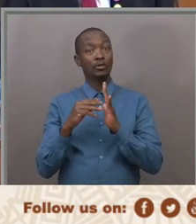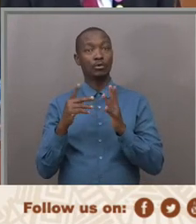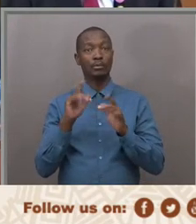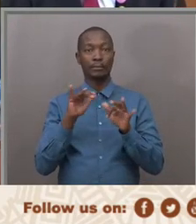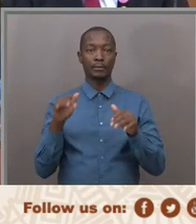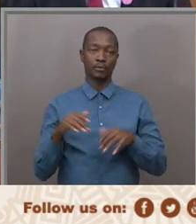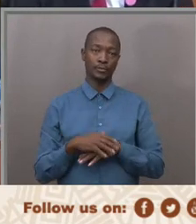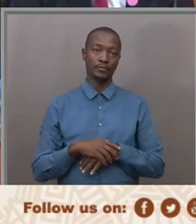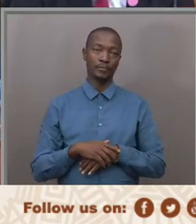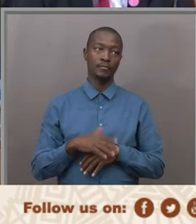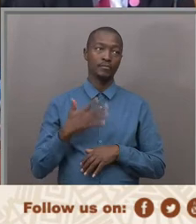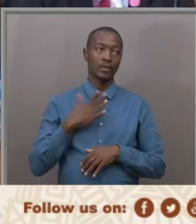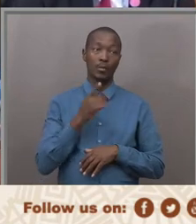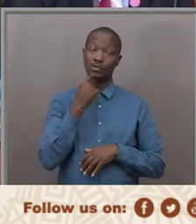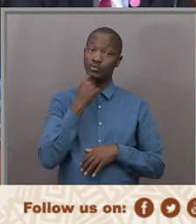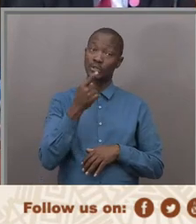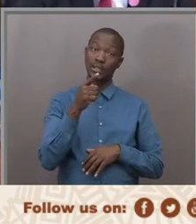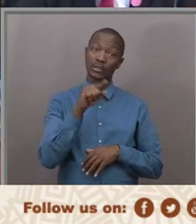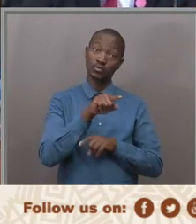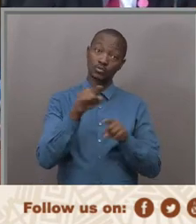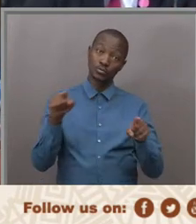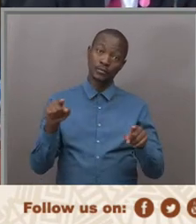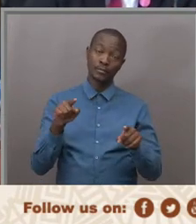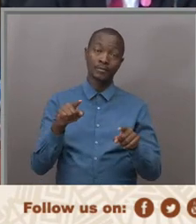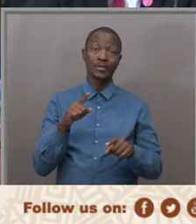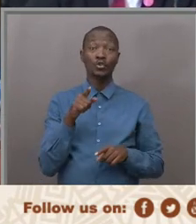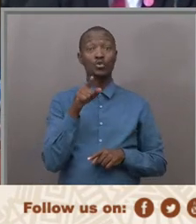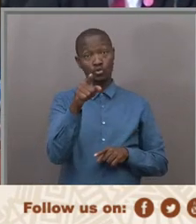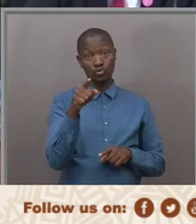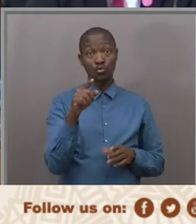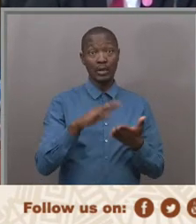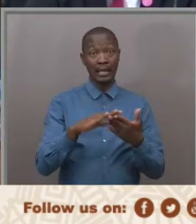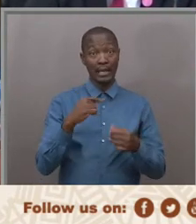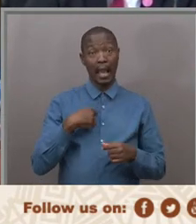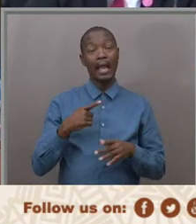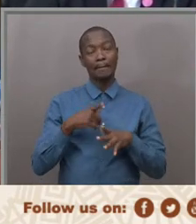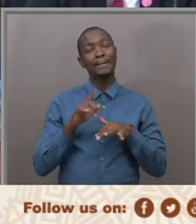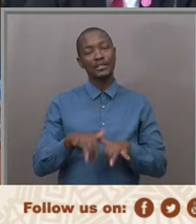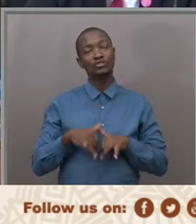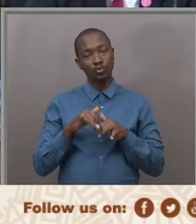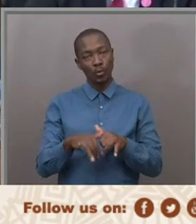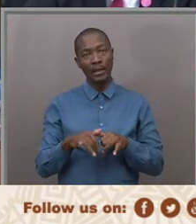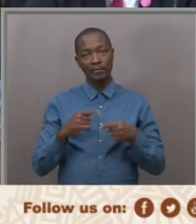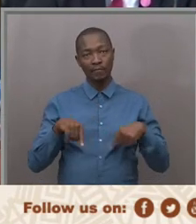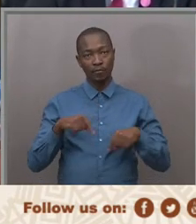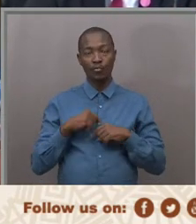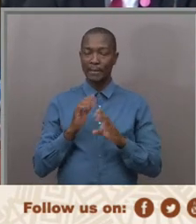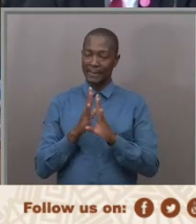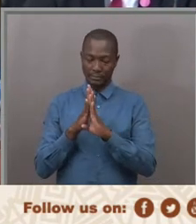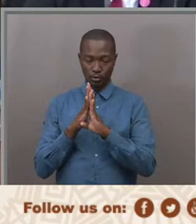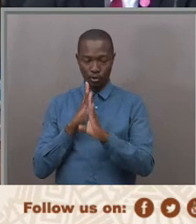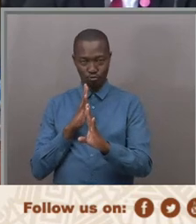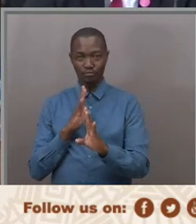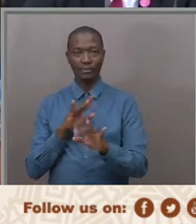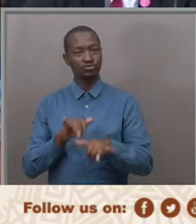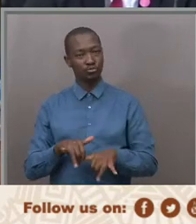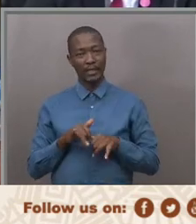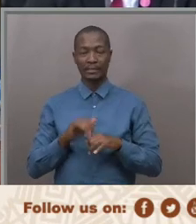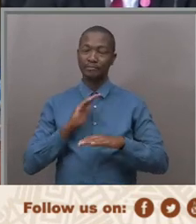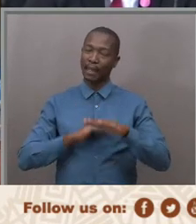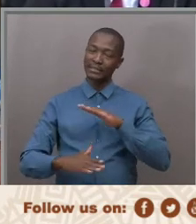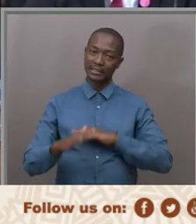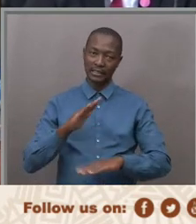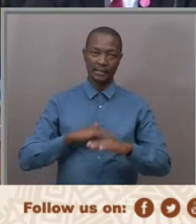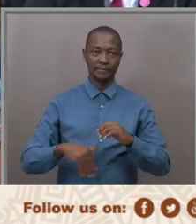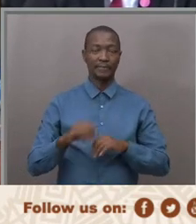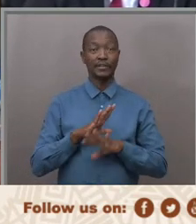want to say to you, you and I must wait for our turn. We must stand on the queue. We must wait